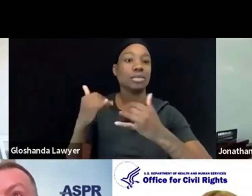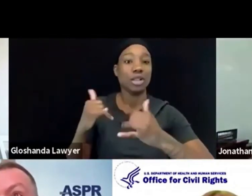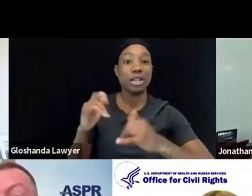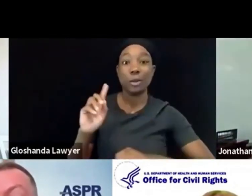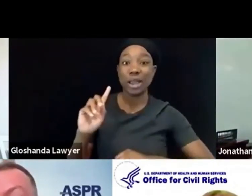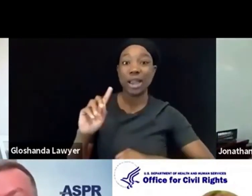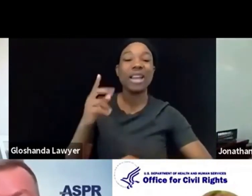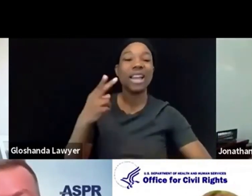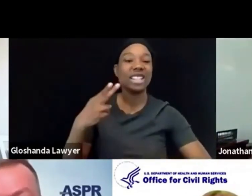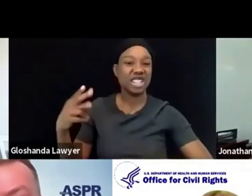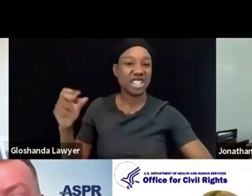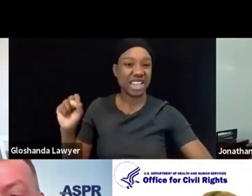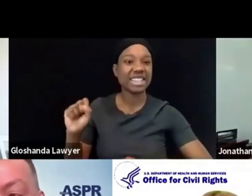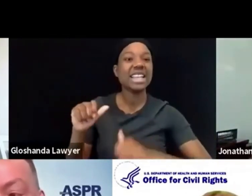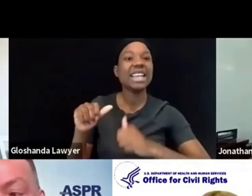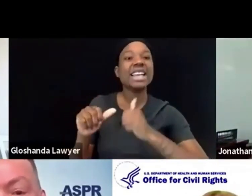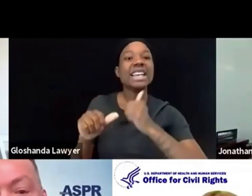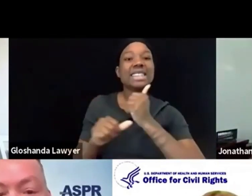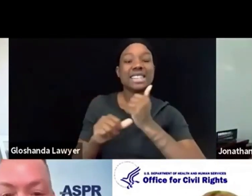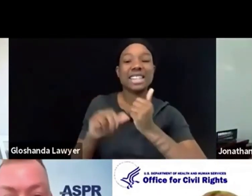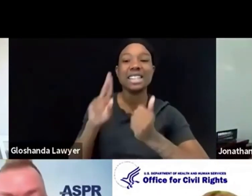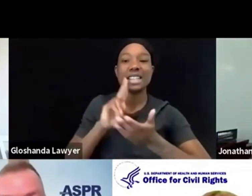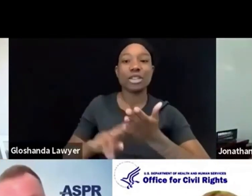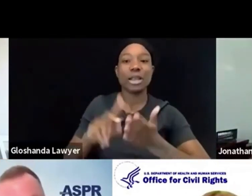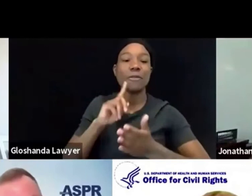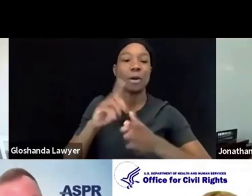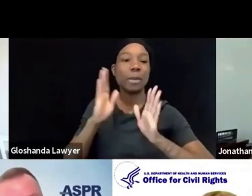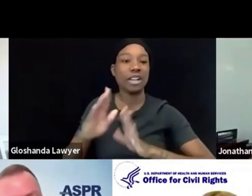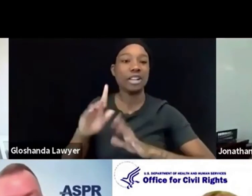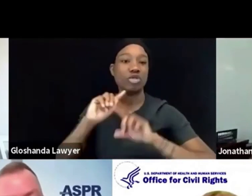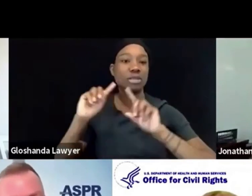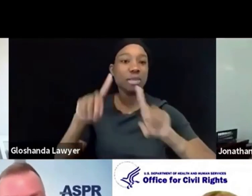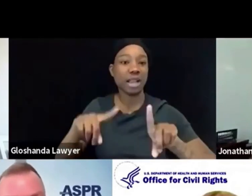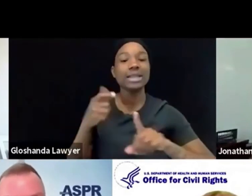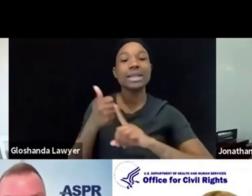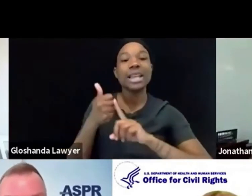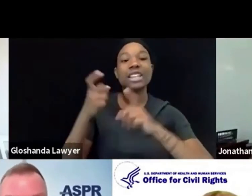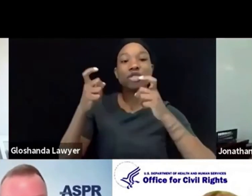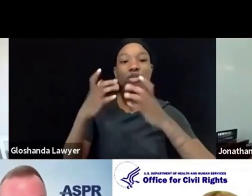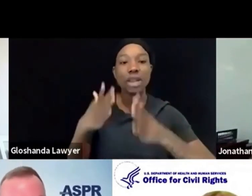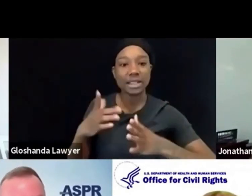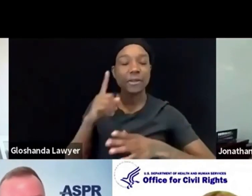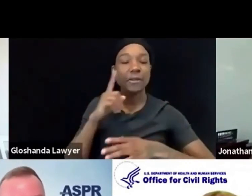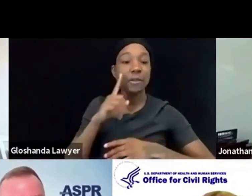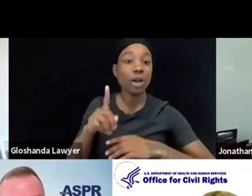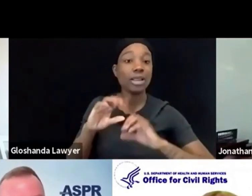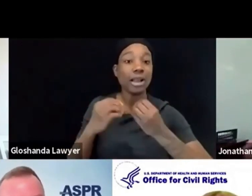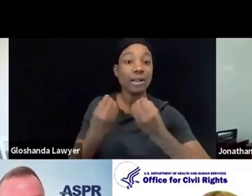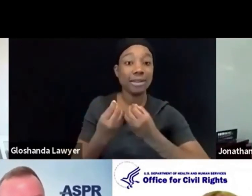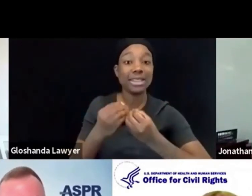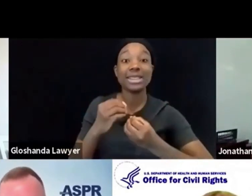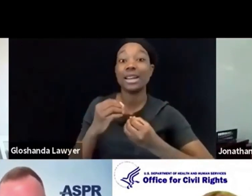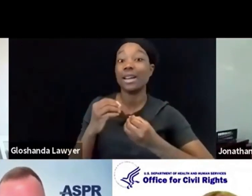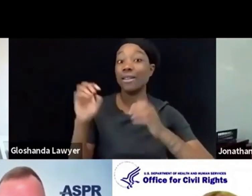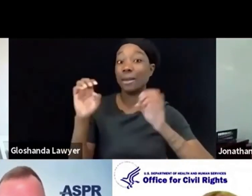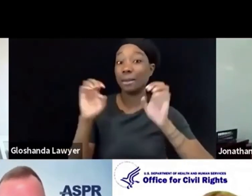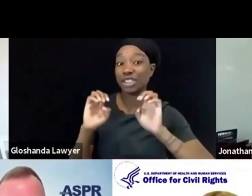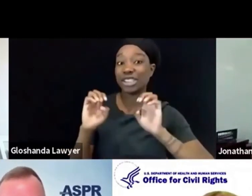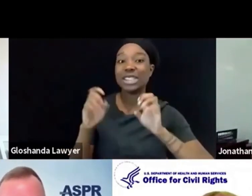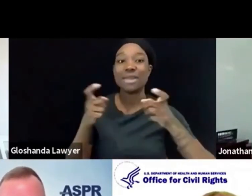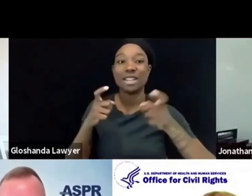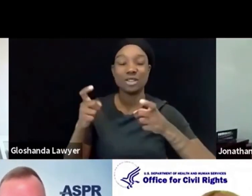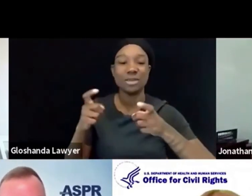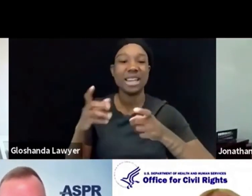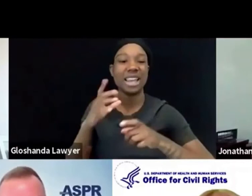Response as the Director of Recovery in the Office of Emergency Management and Medical Operations. And lastly, we